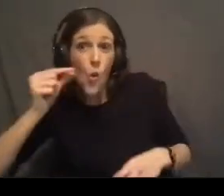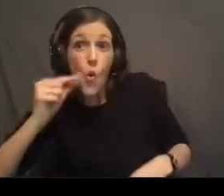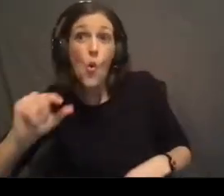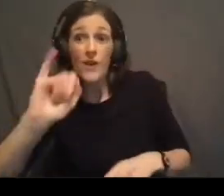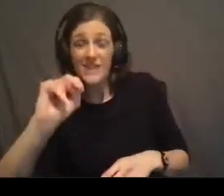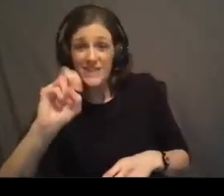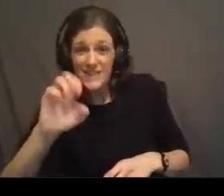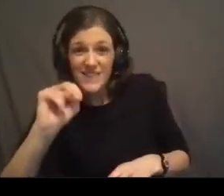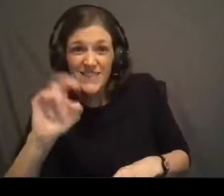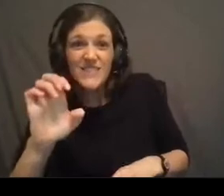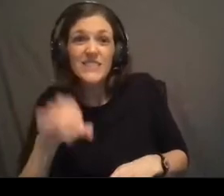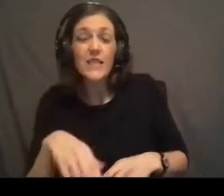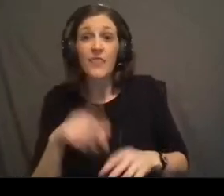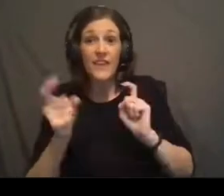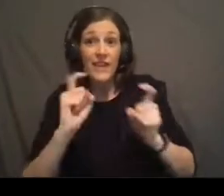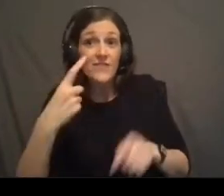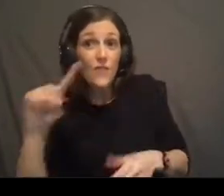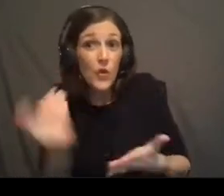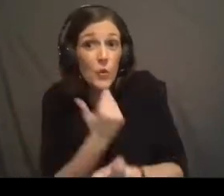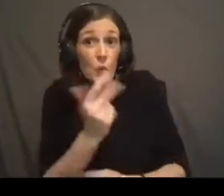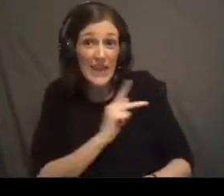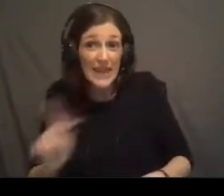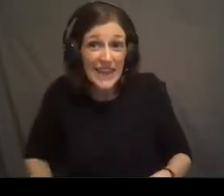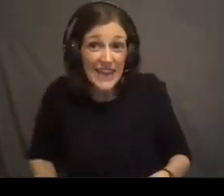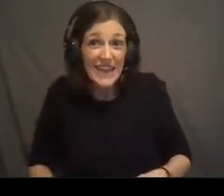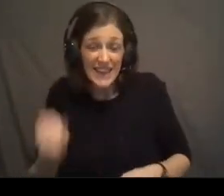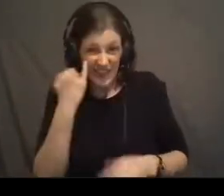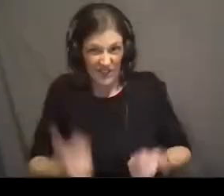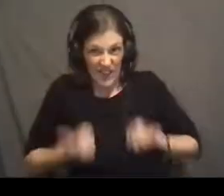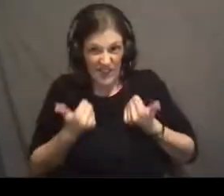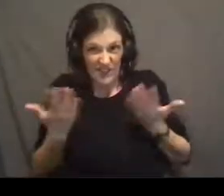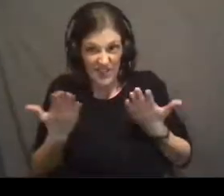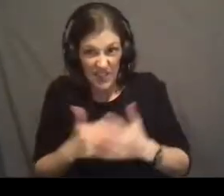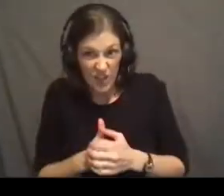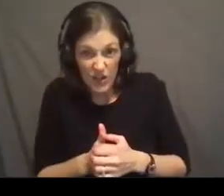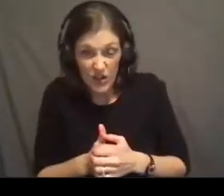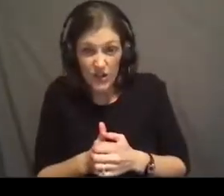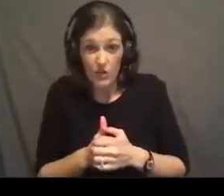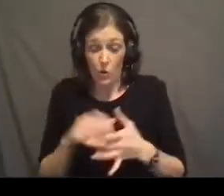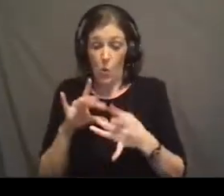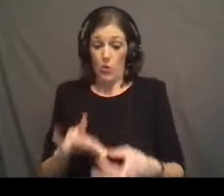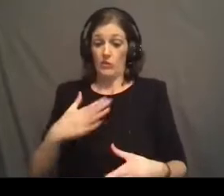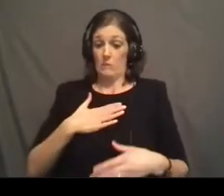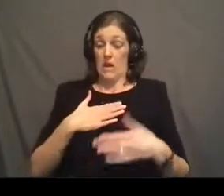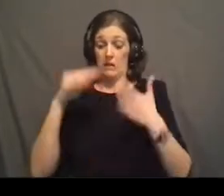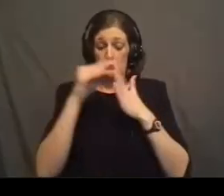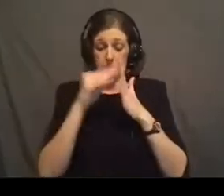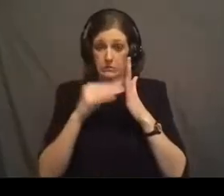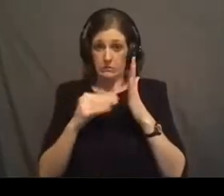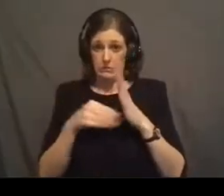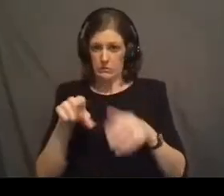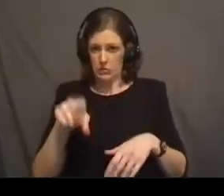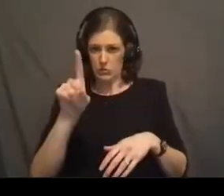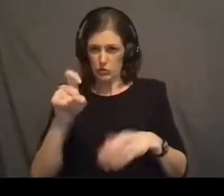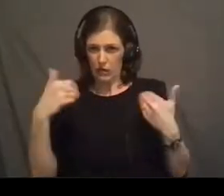incense, These gifts are for the new king, if he lives here. According to my calculations, you should have